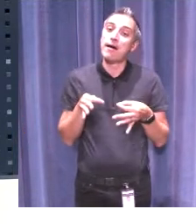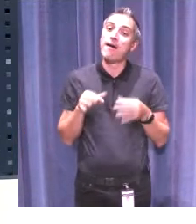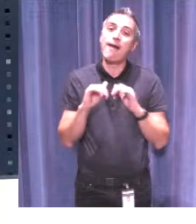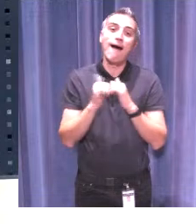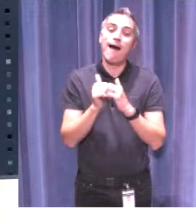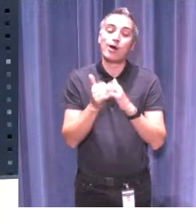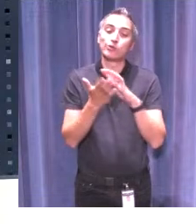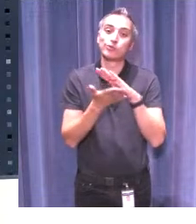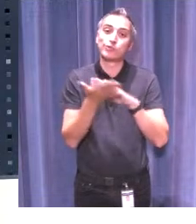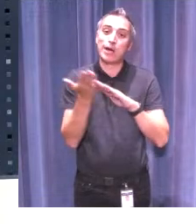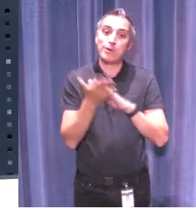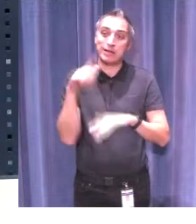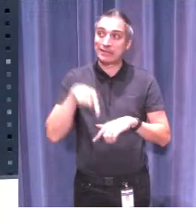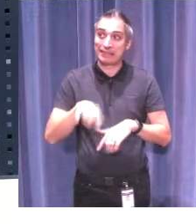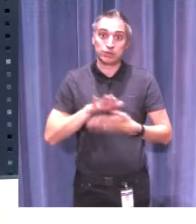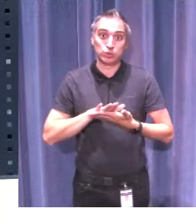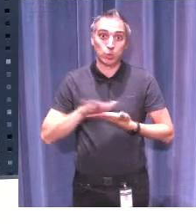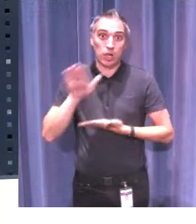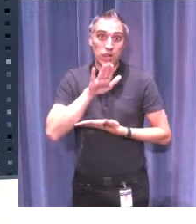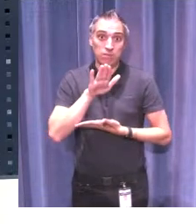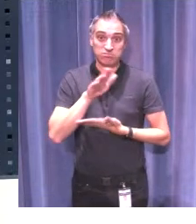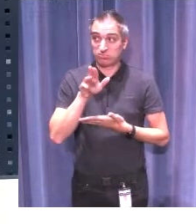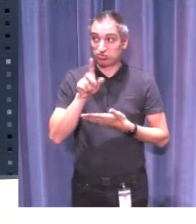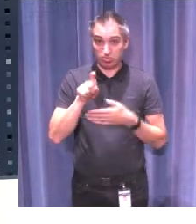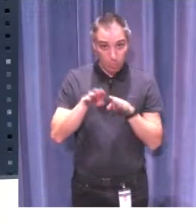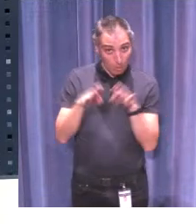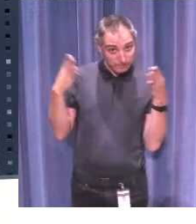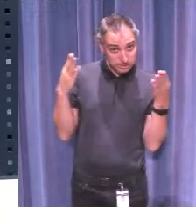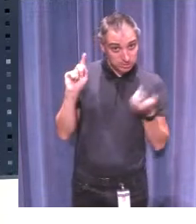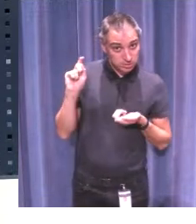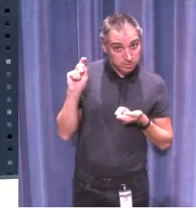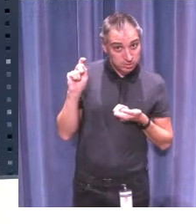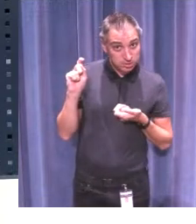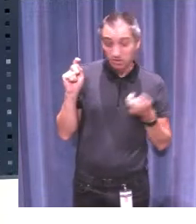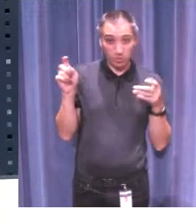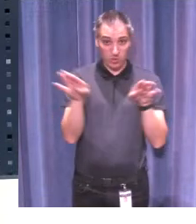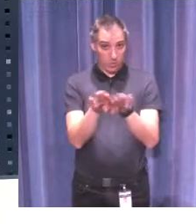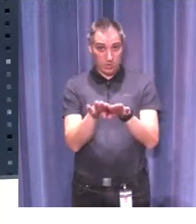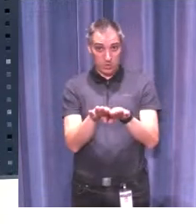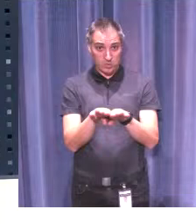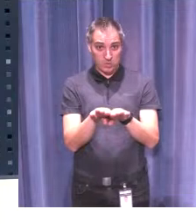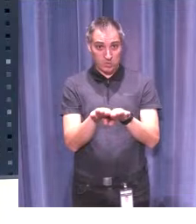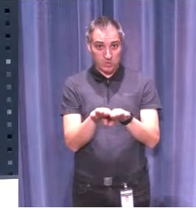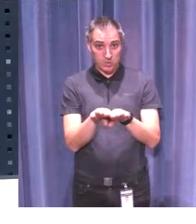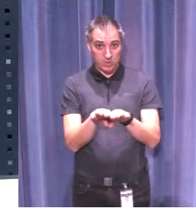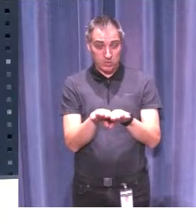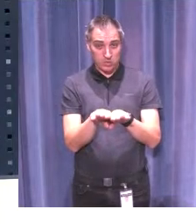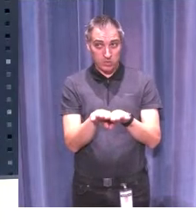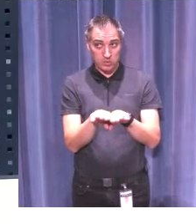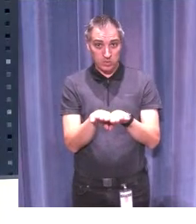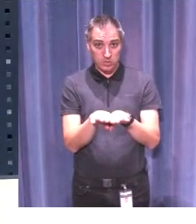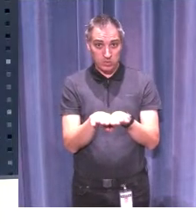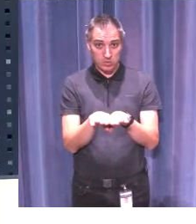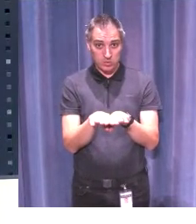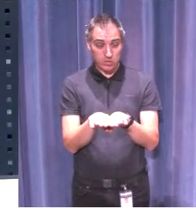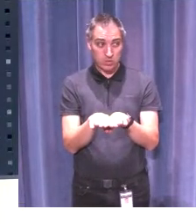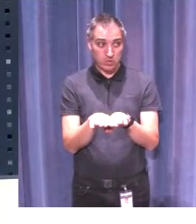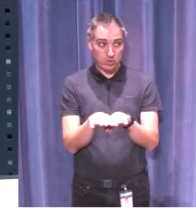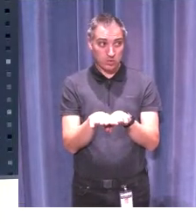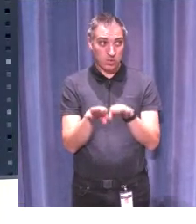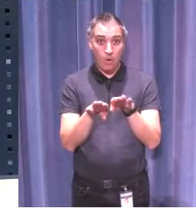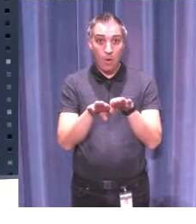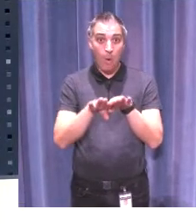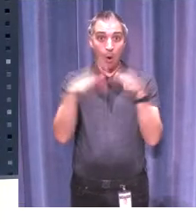to operate this school. Do we open? Do we not open? Do we open at 6